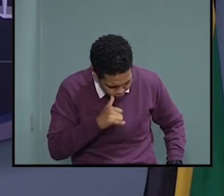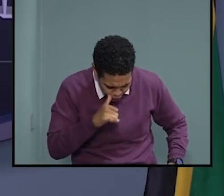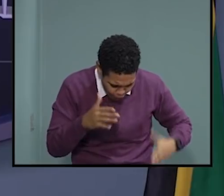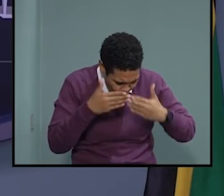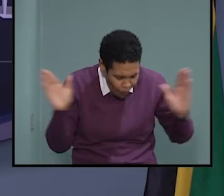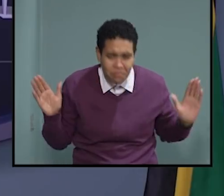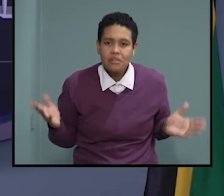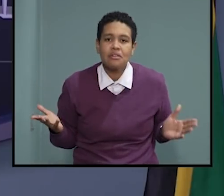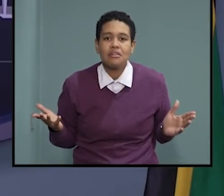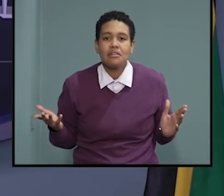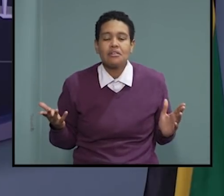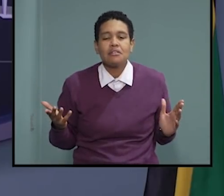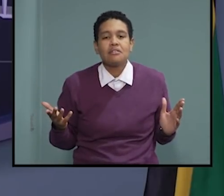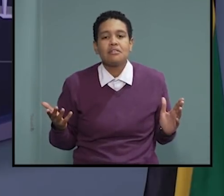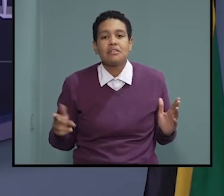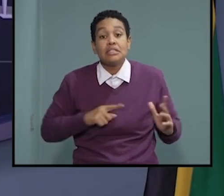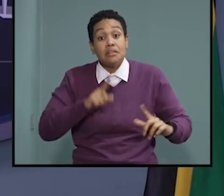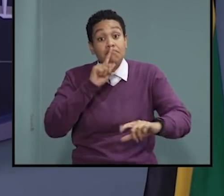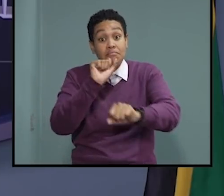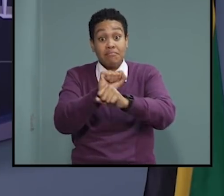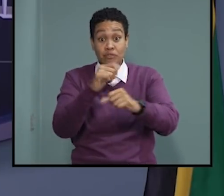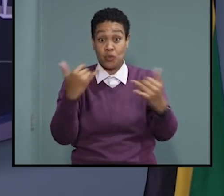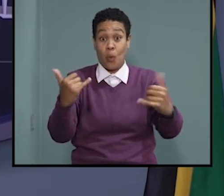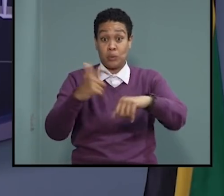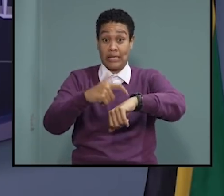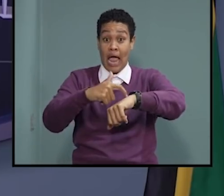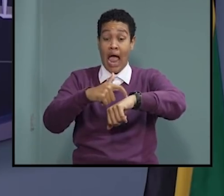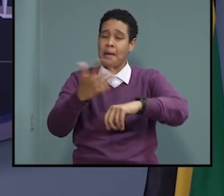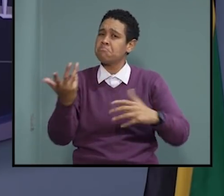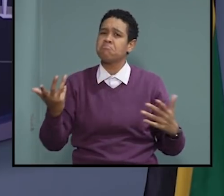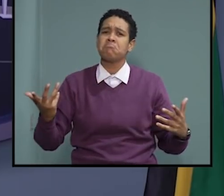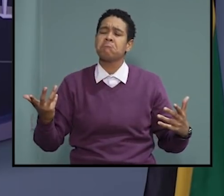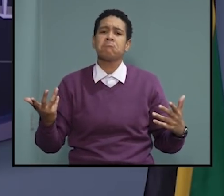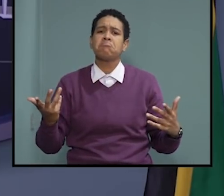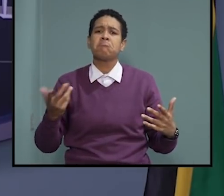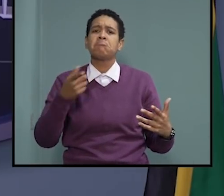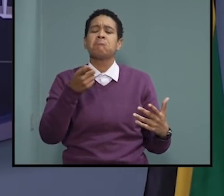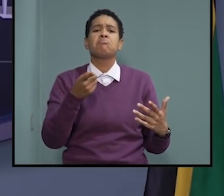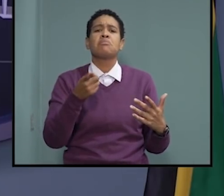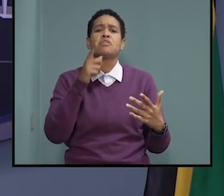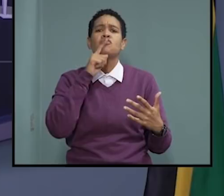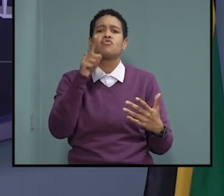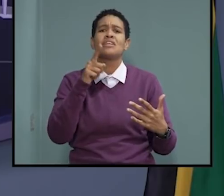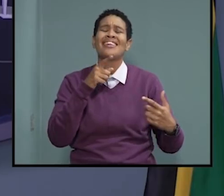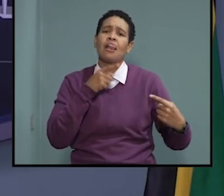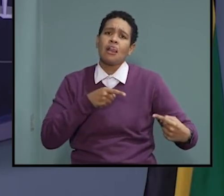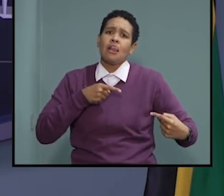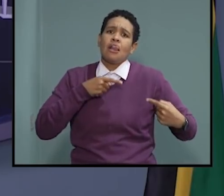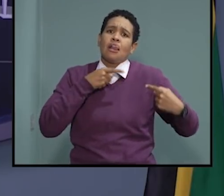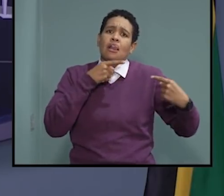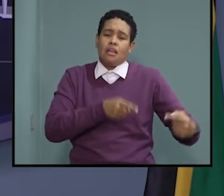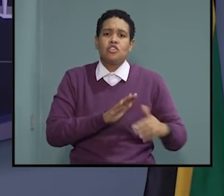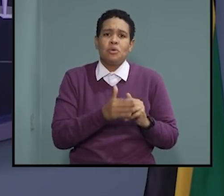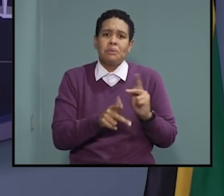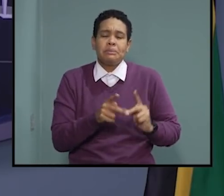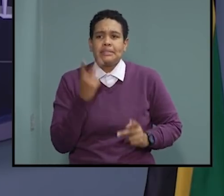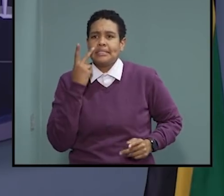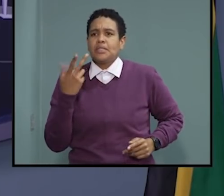I'm certain that in this time of great trials for the Jamaican people,